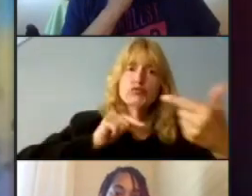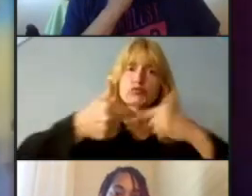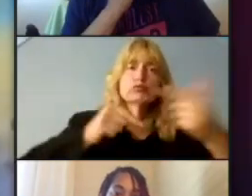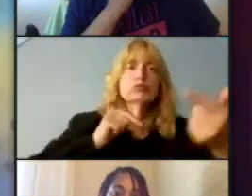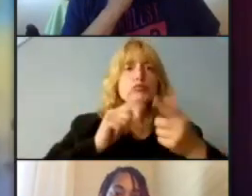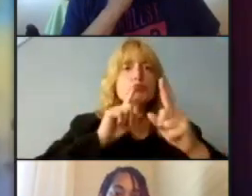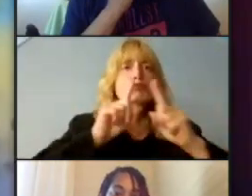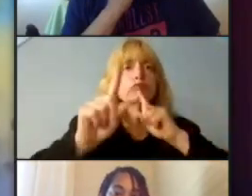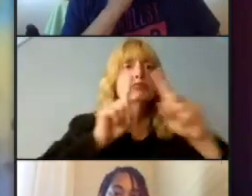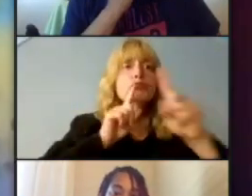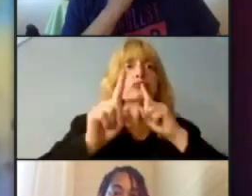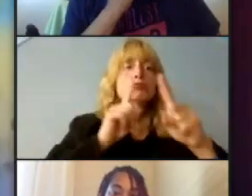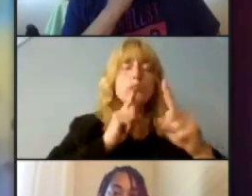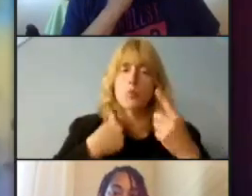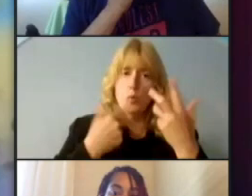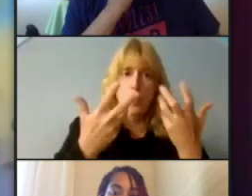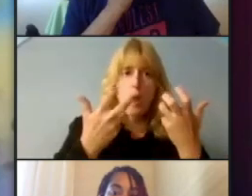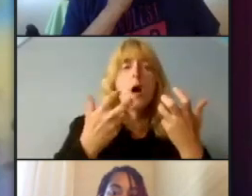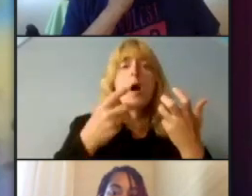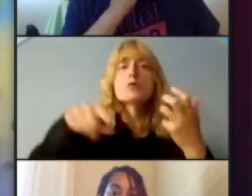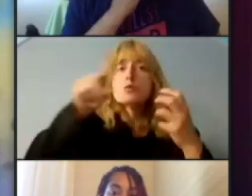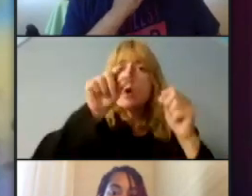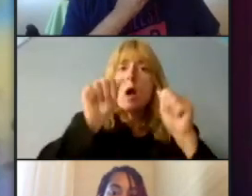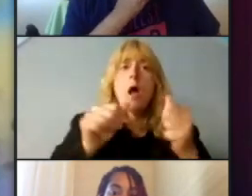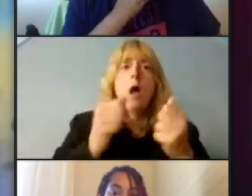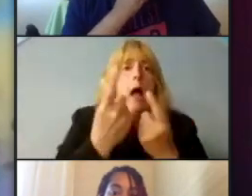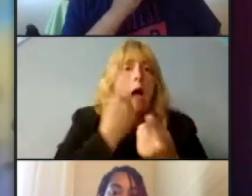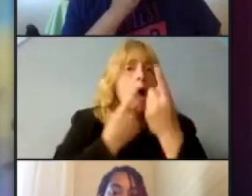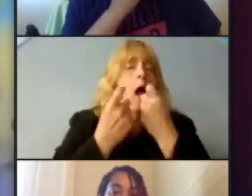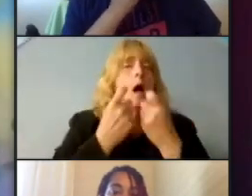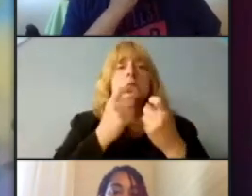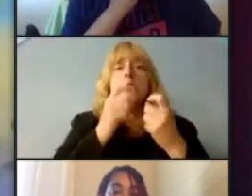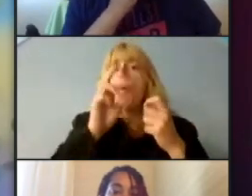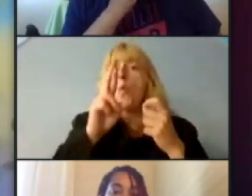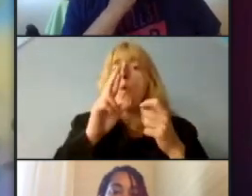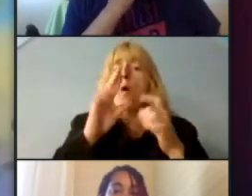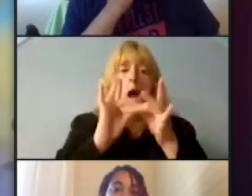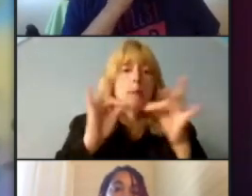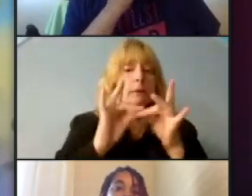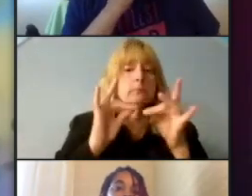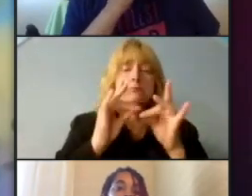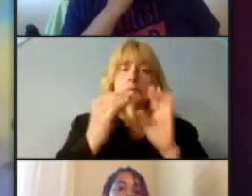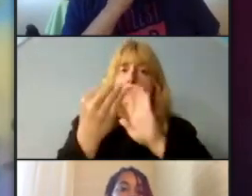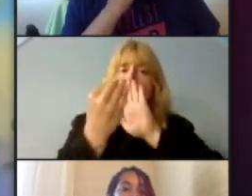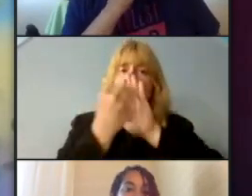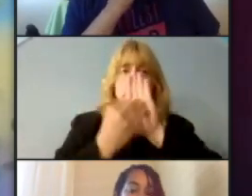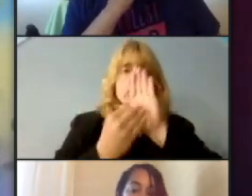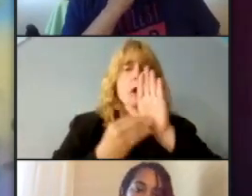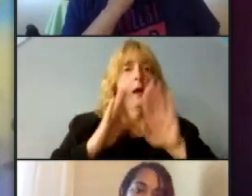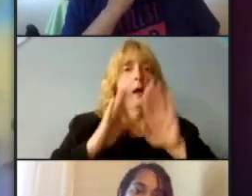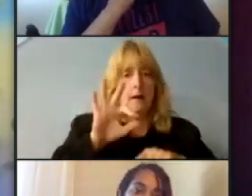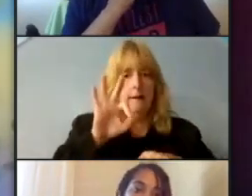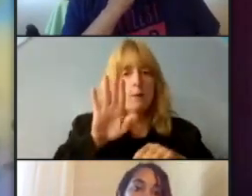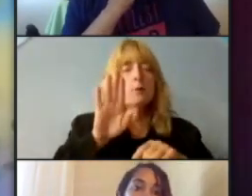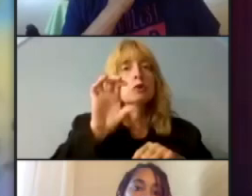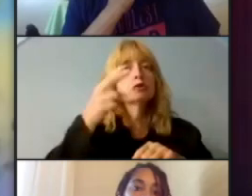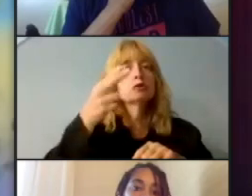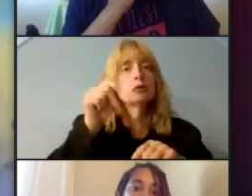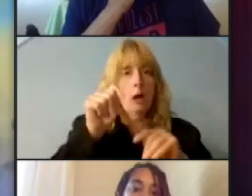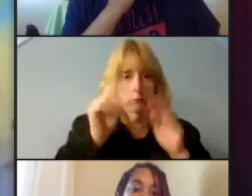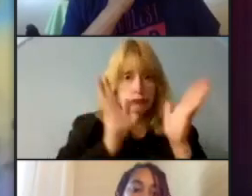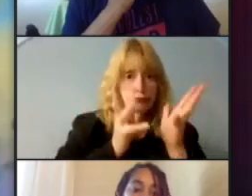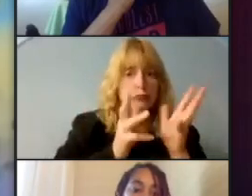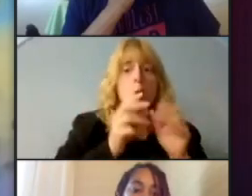we want you to know that you can put questions or comments in the Facebook chat. You may also text us at